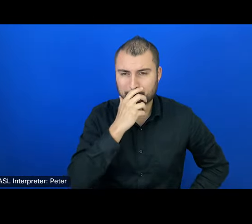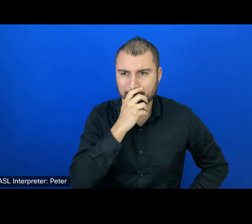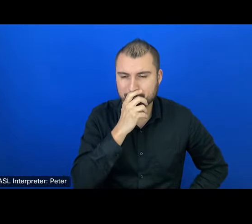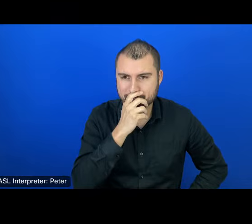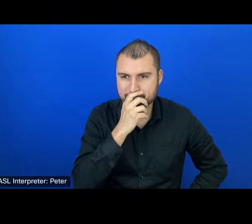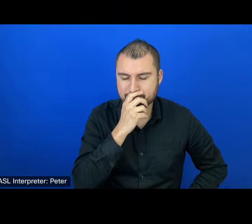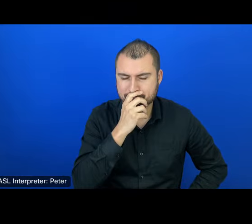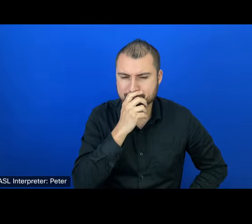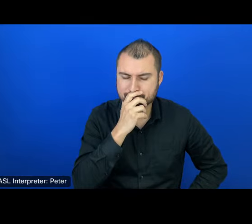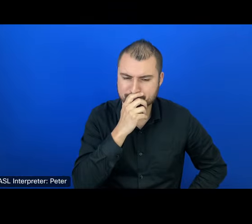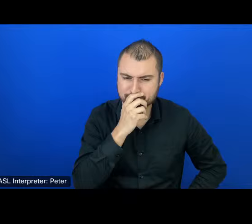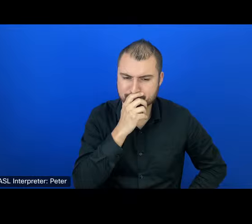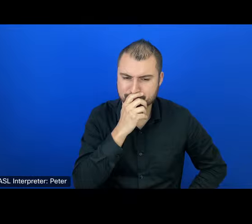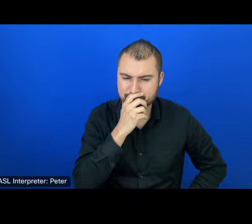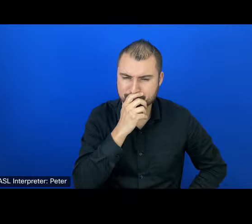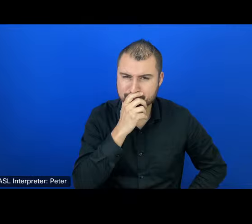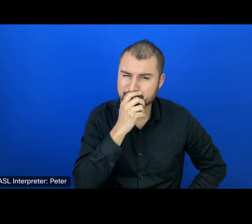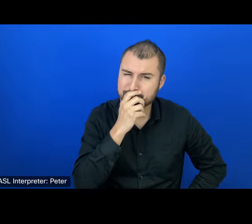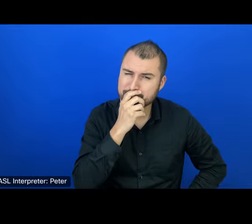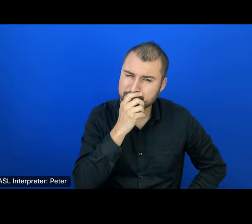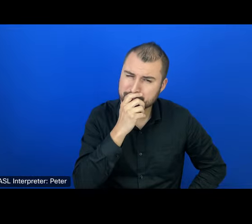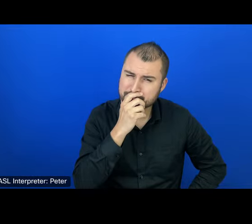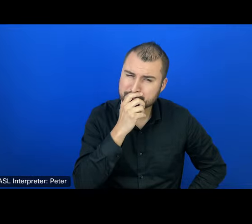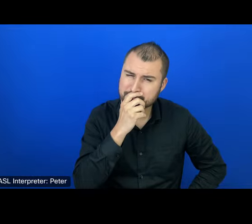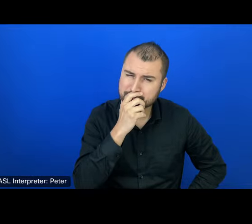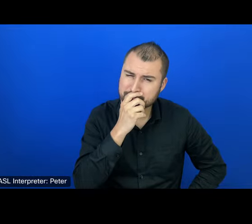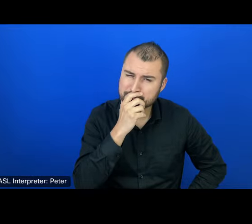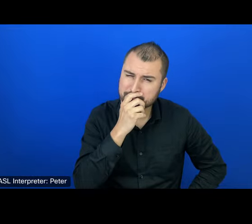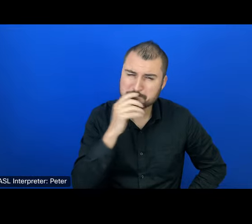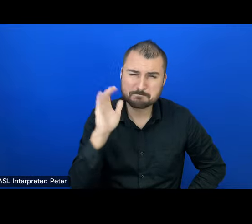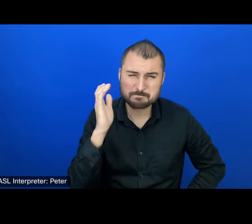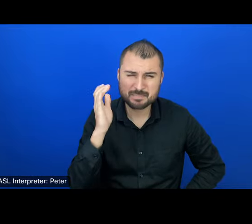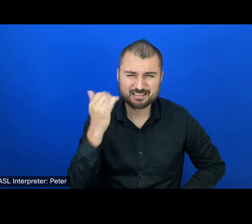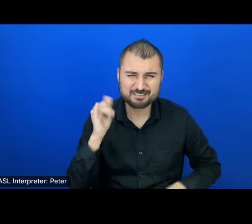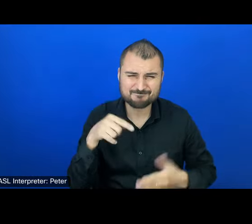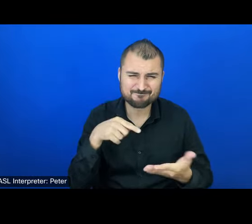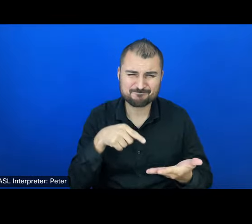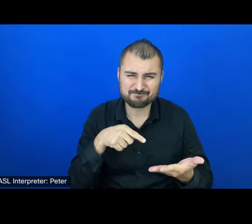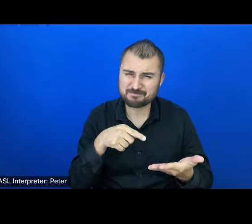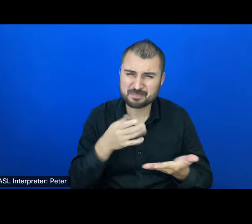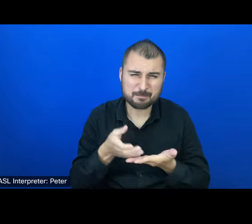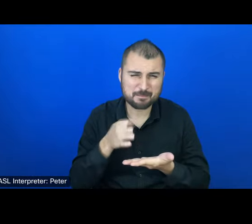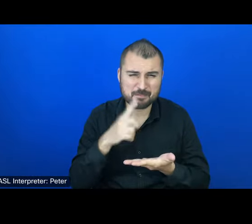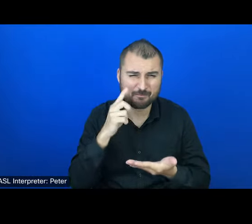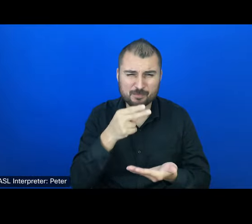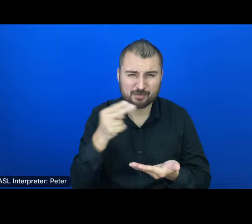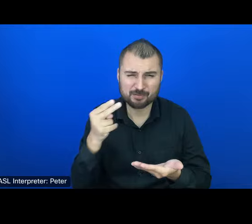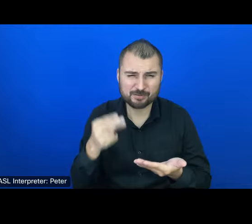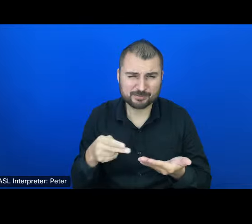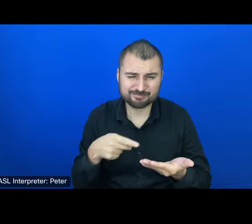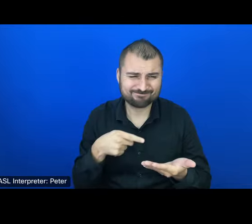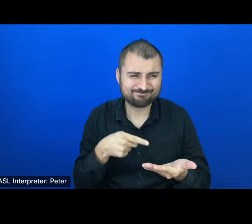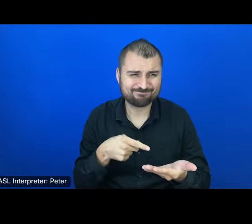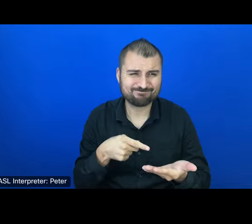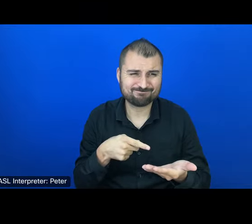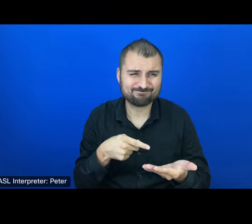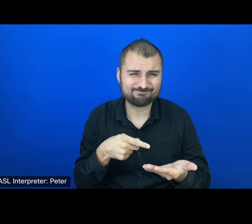It seems like it's still coming up, the amount of what it would take for Hutch to